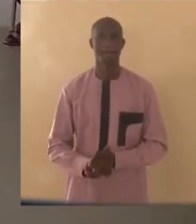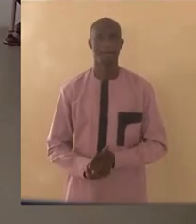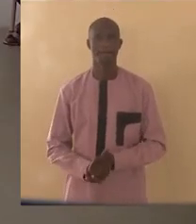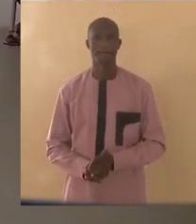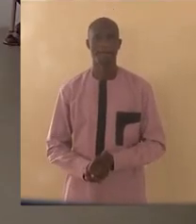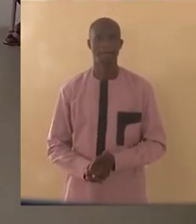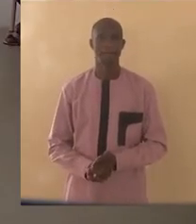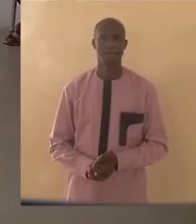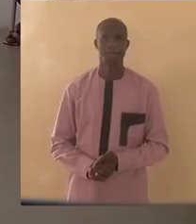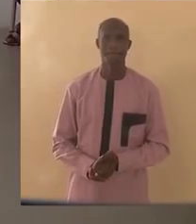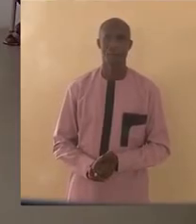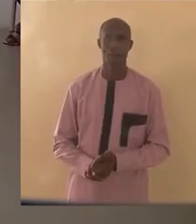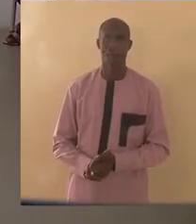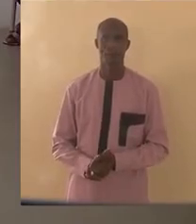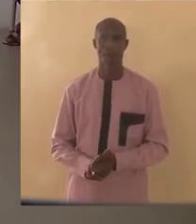Yes, Oraji.